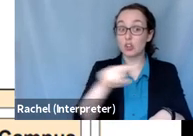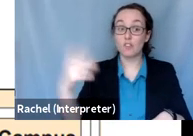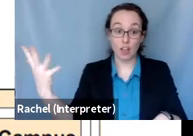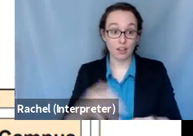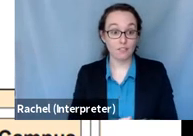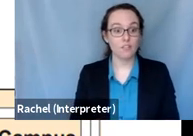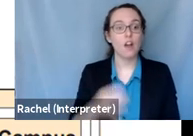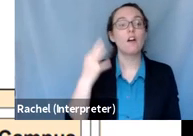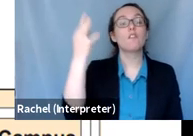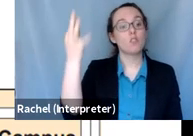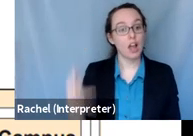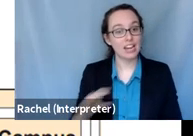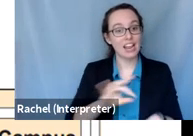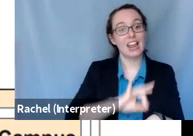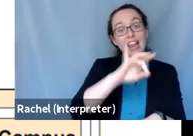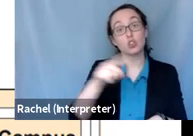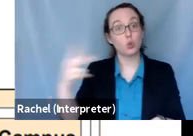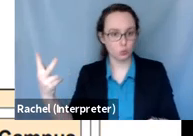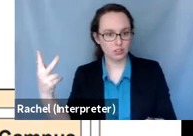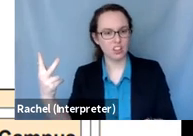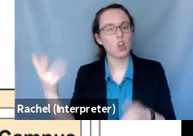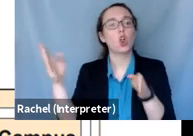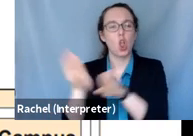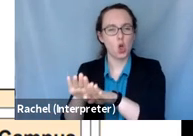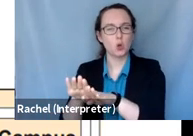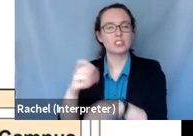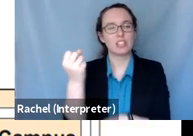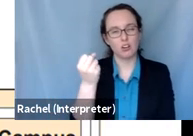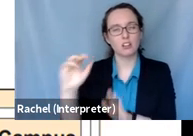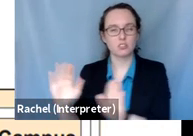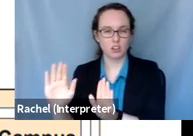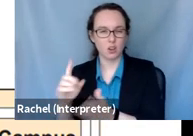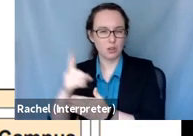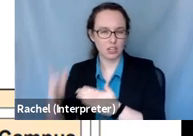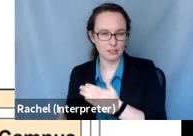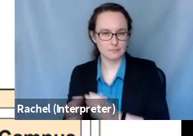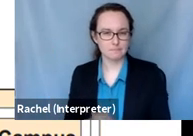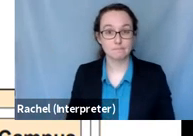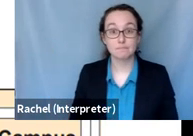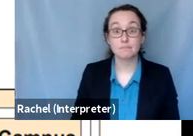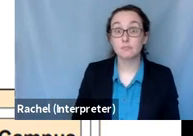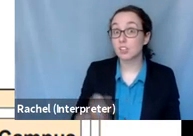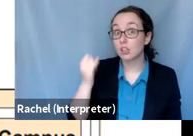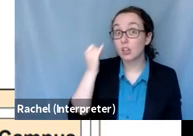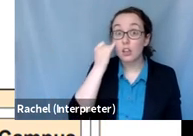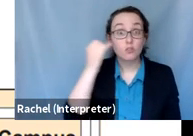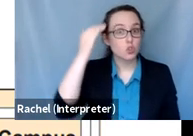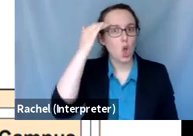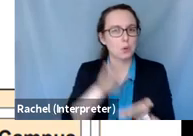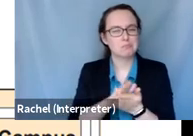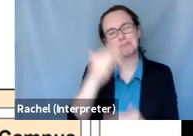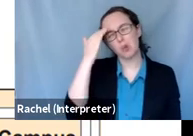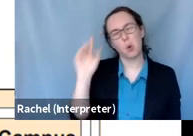a.m. to 3 p.m. with being closed on the weekends. If you're familiar with the campus, if not, the map's obviously here. We're in the